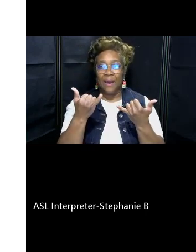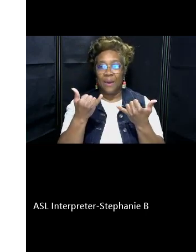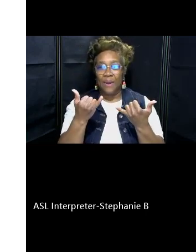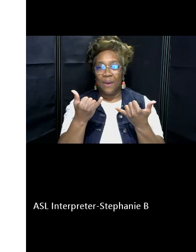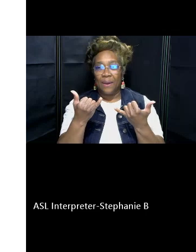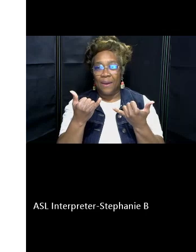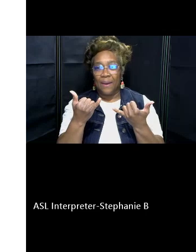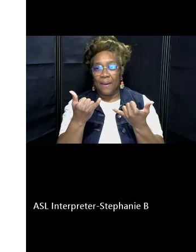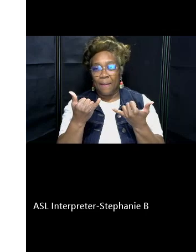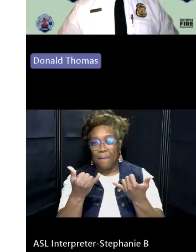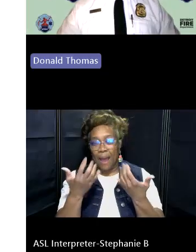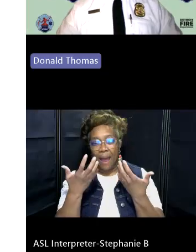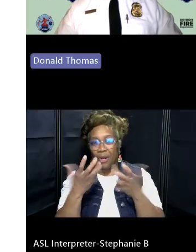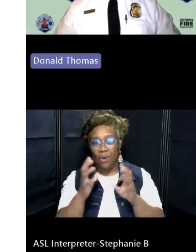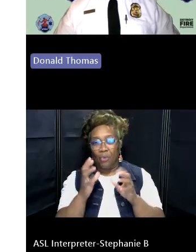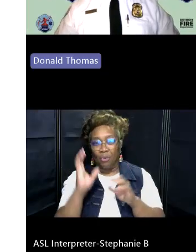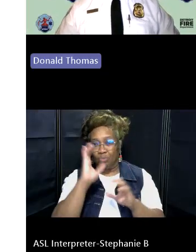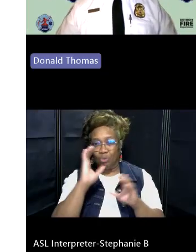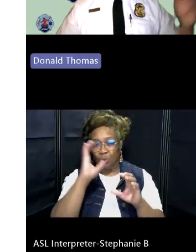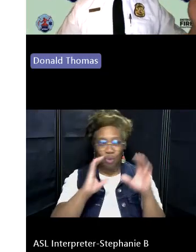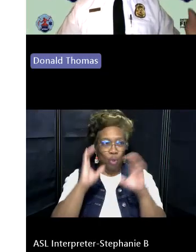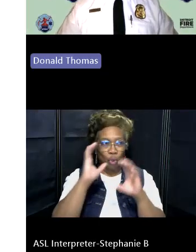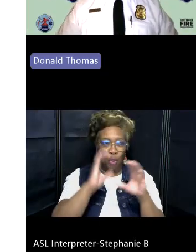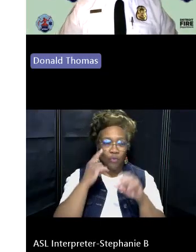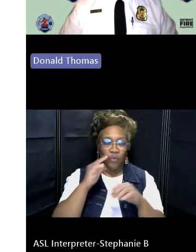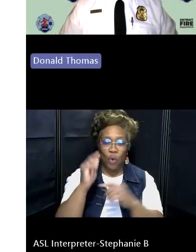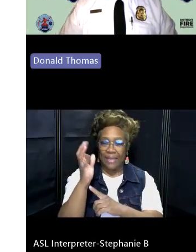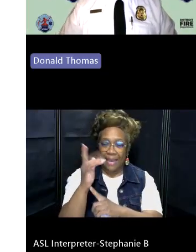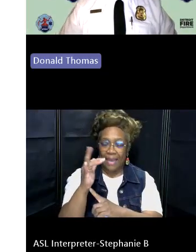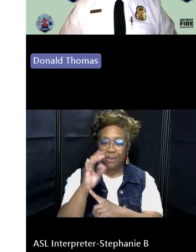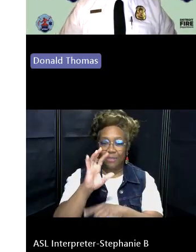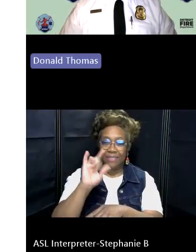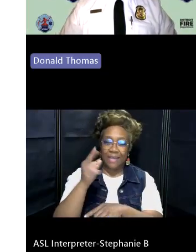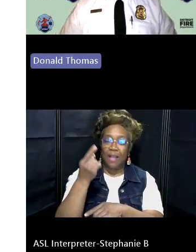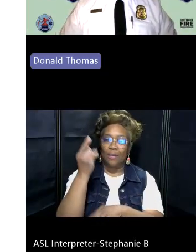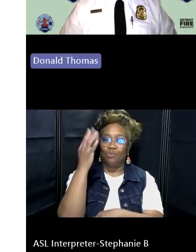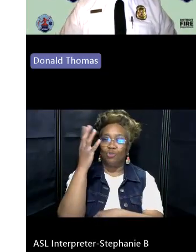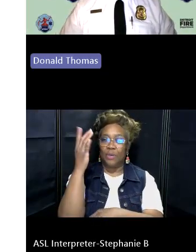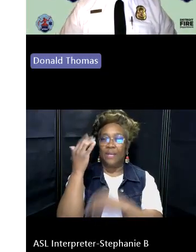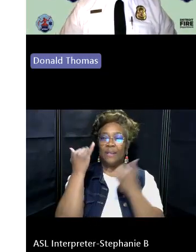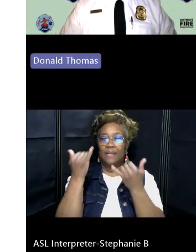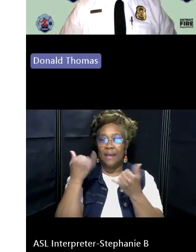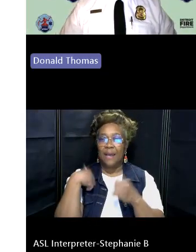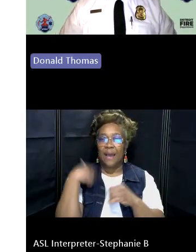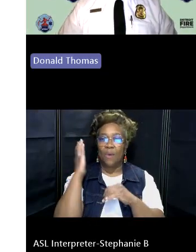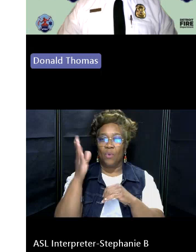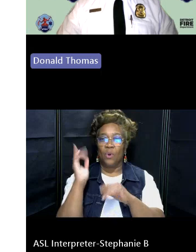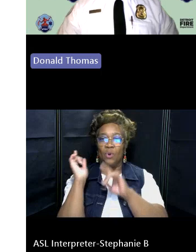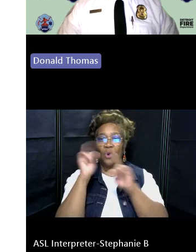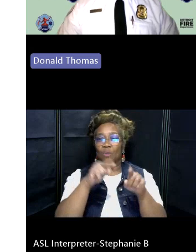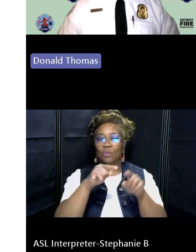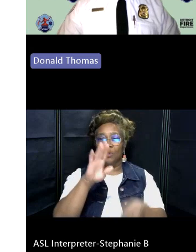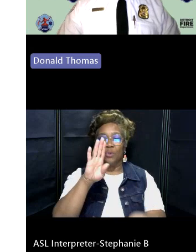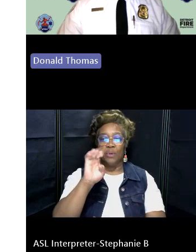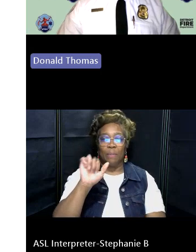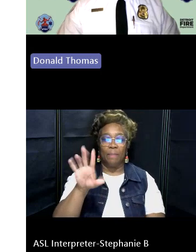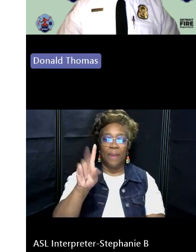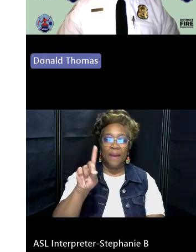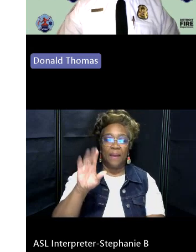the aisle looking for candles at Dollar Tree, and will now step my game up and go to Bed Bath and Beyond.